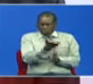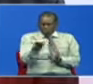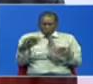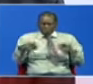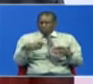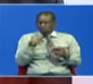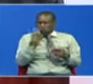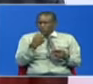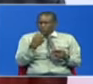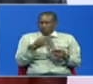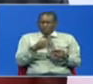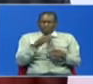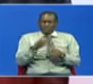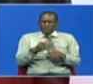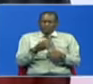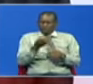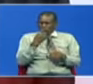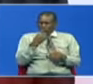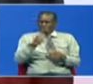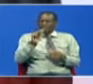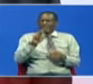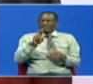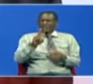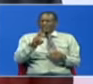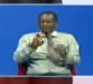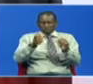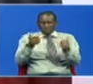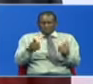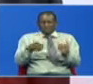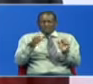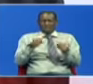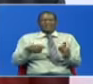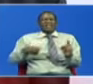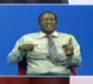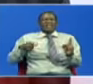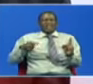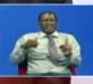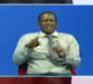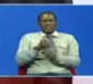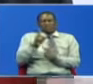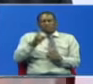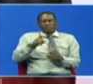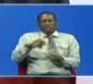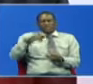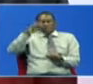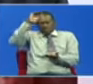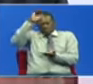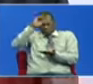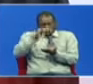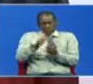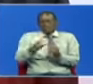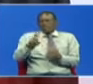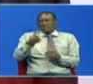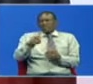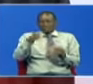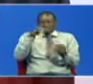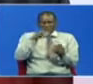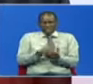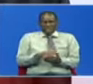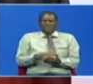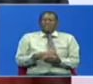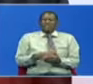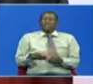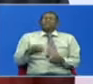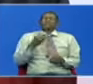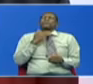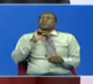taking their ARVs appropriately are able to achieve viral suppression. So it is again our call